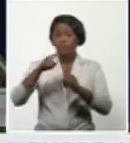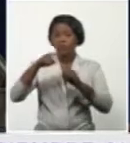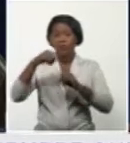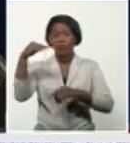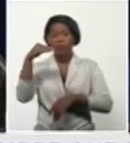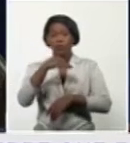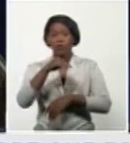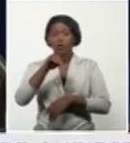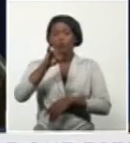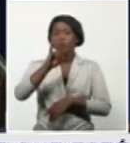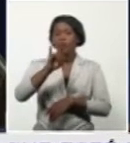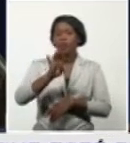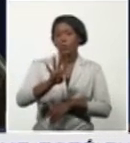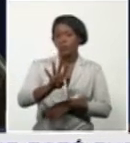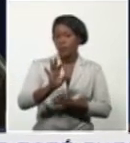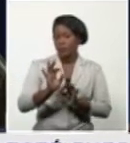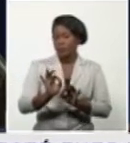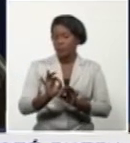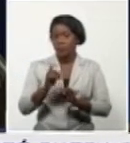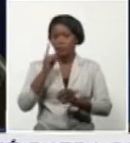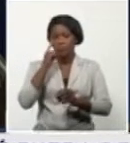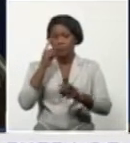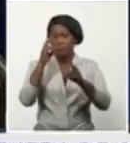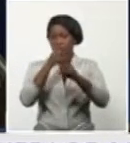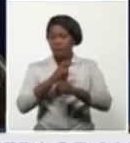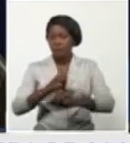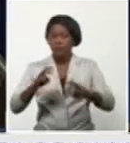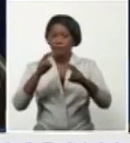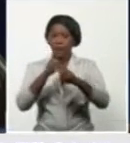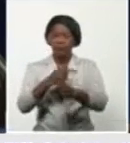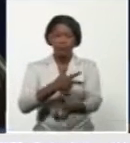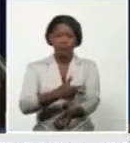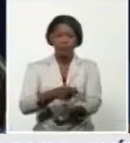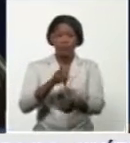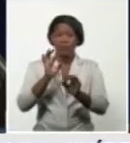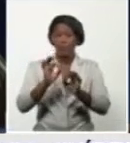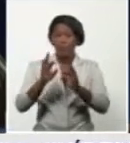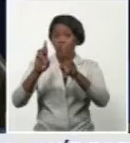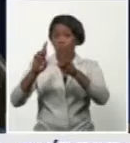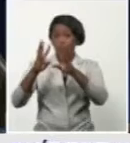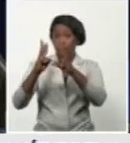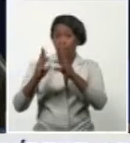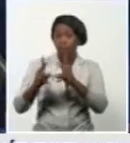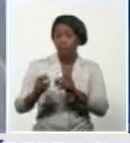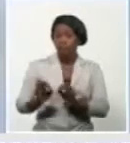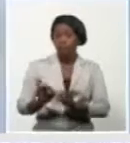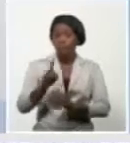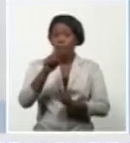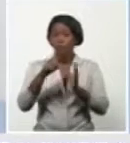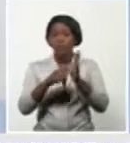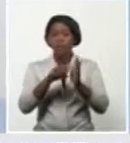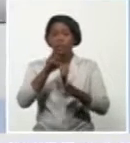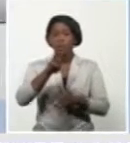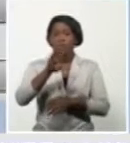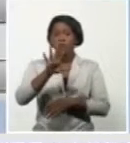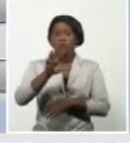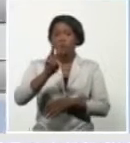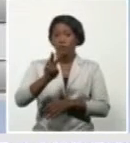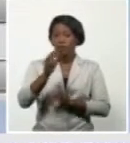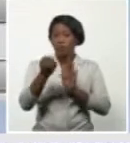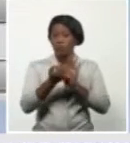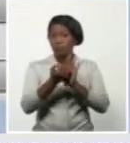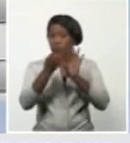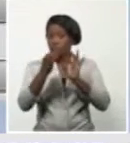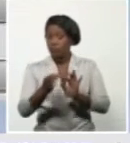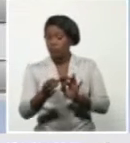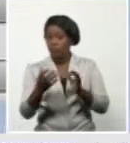the laboratory of the Biotechnology and Genetic Engineering Center, 94. As a result of the study of these